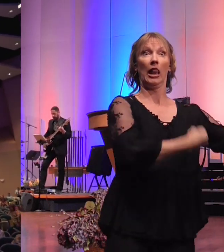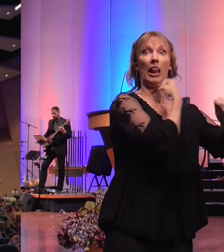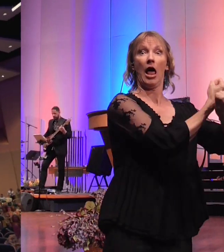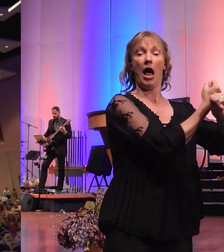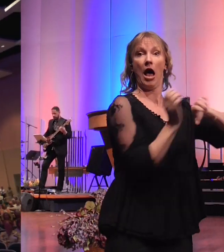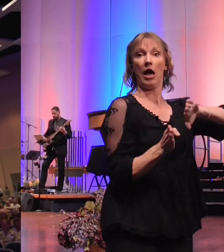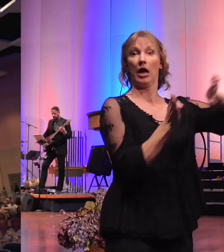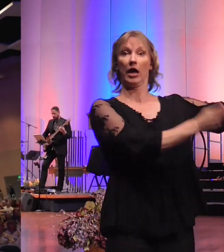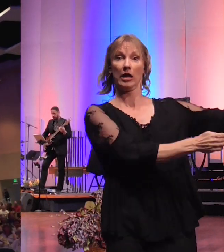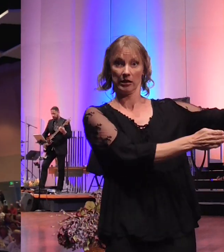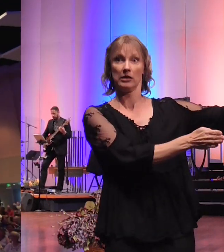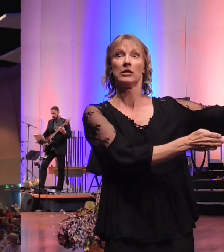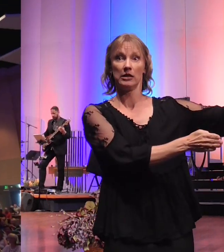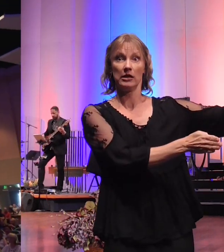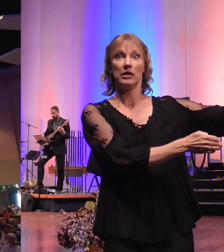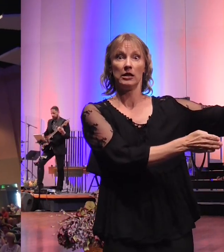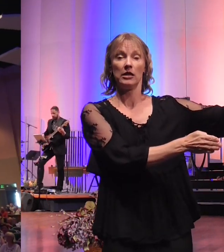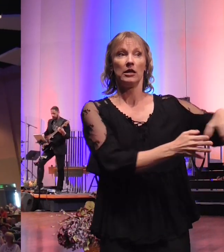away.